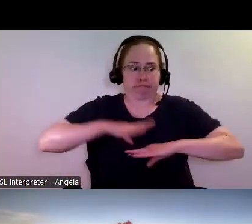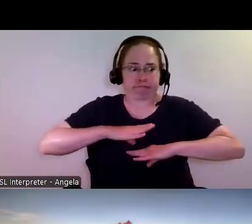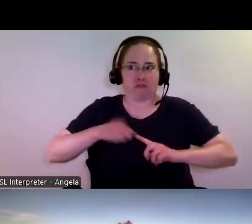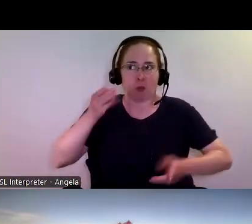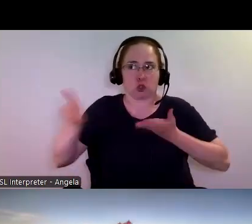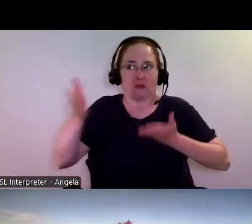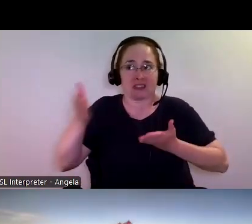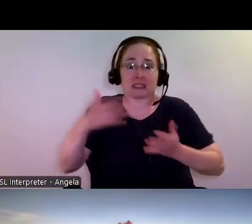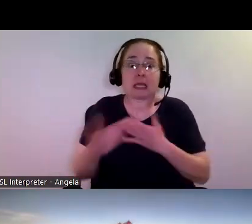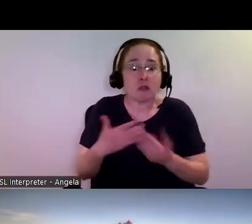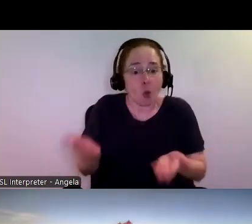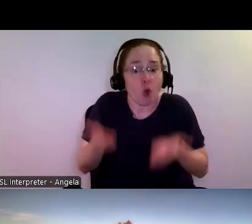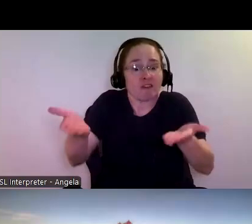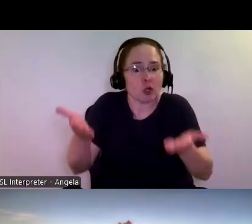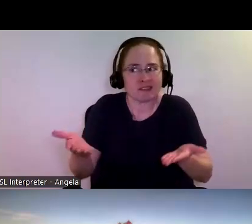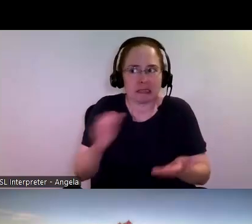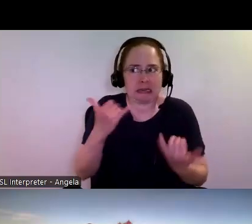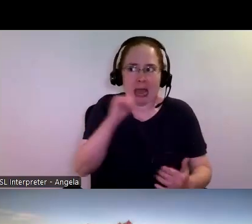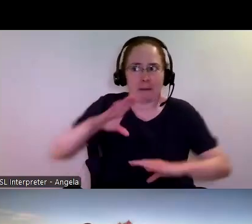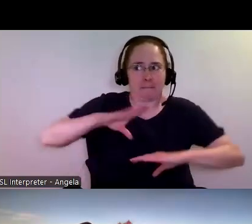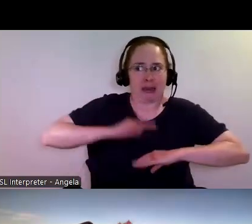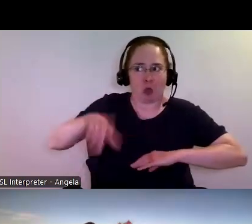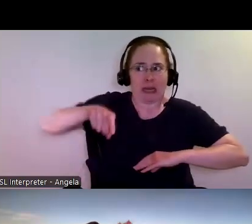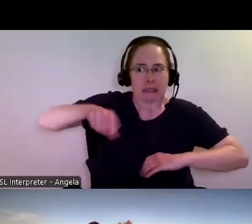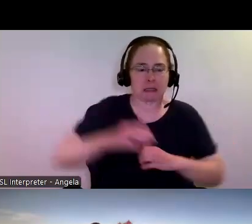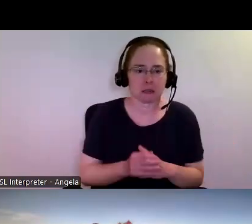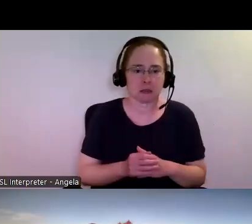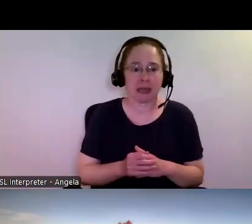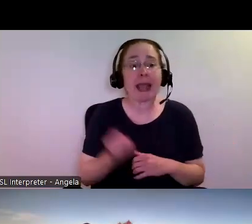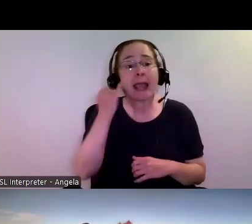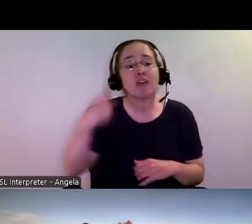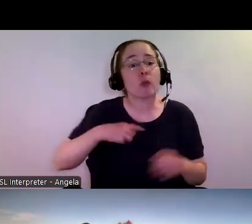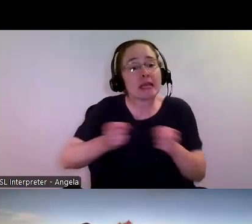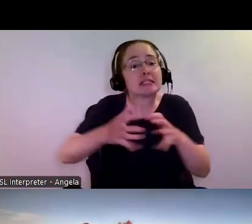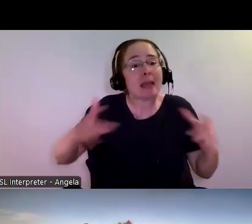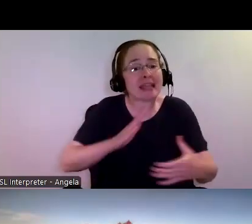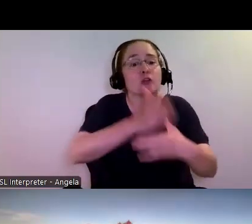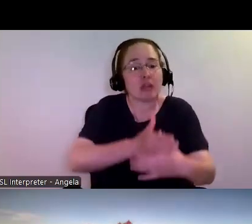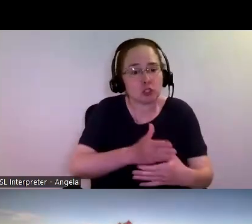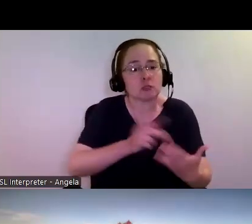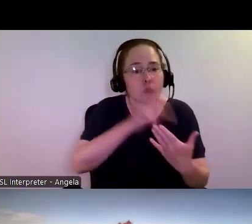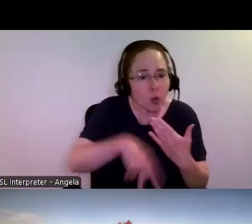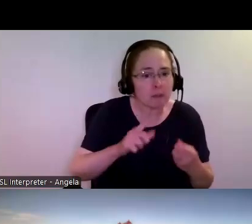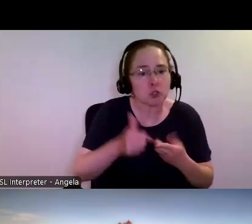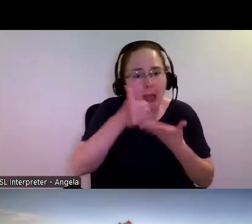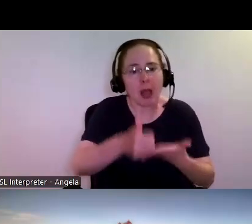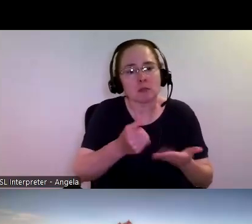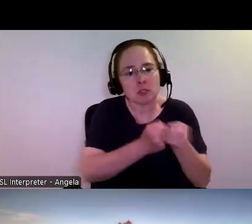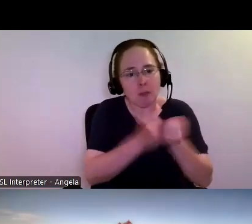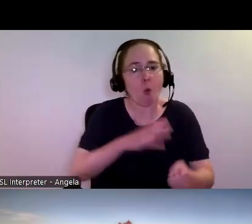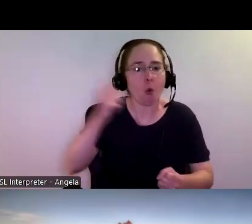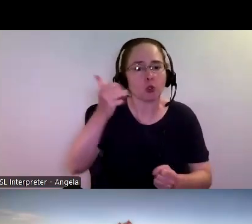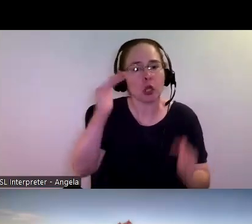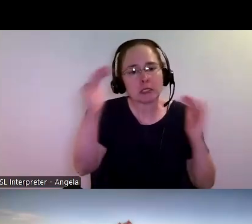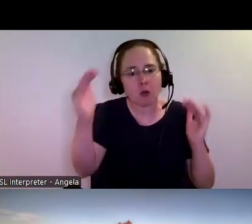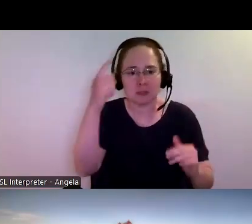when they're offered. So expansion of these interventions to support older adults' mental health and overall